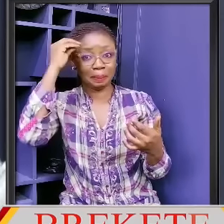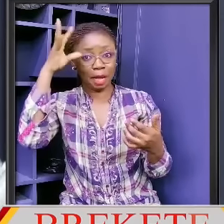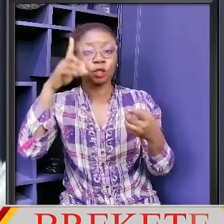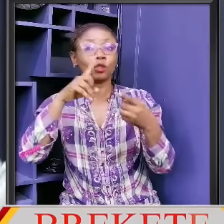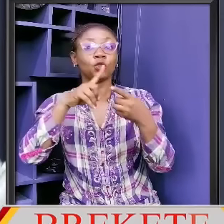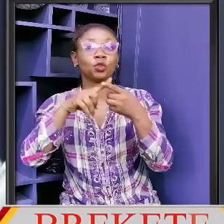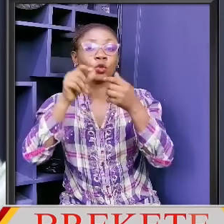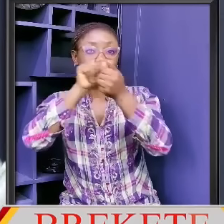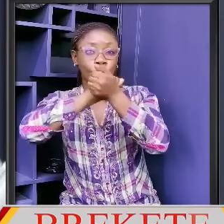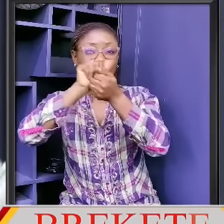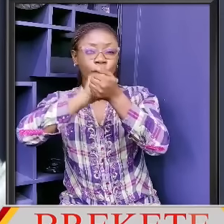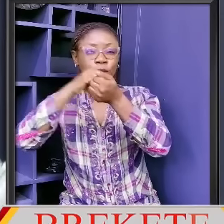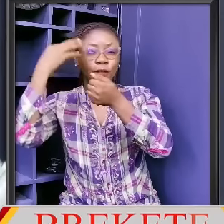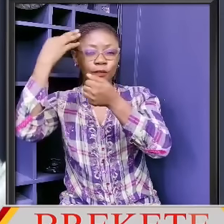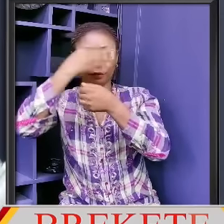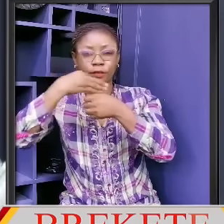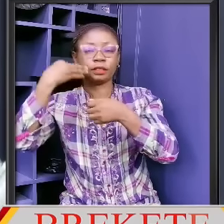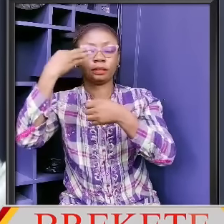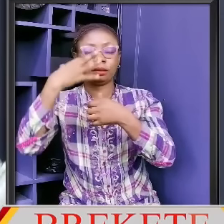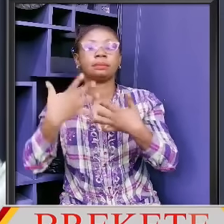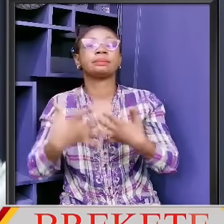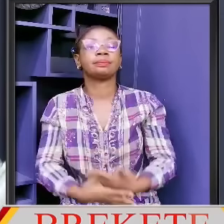be. That kind.